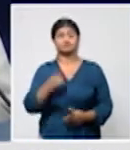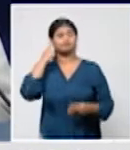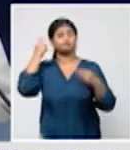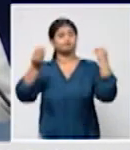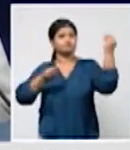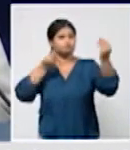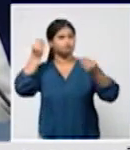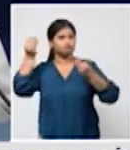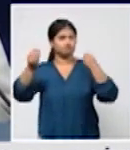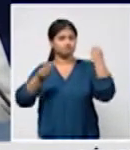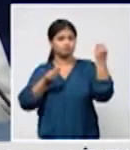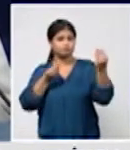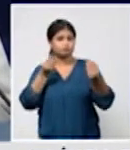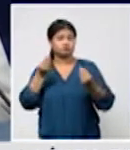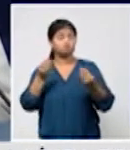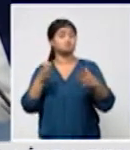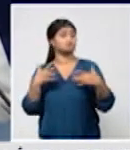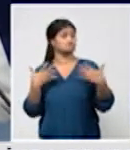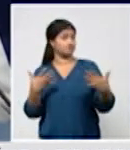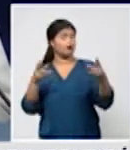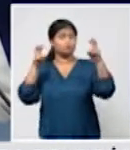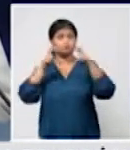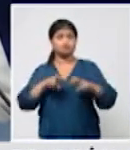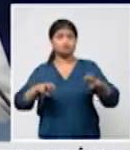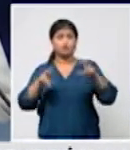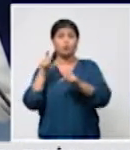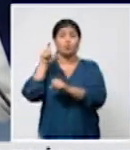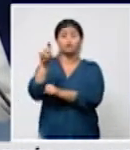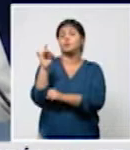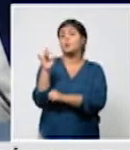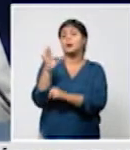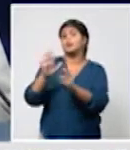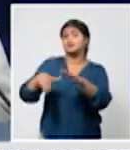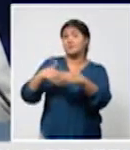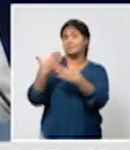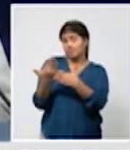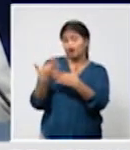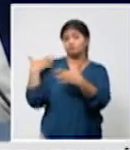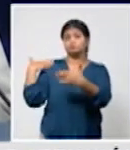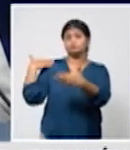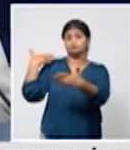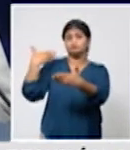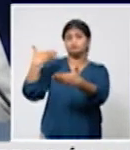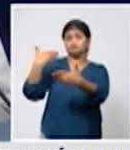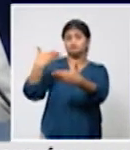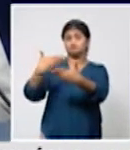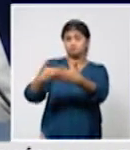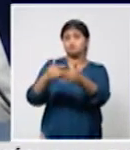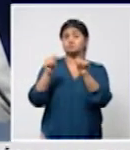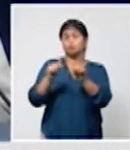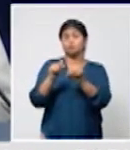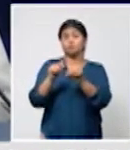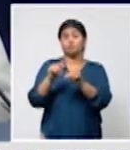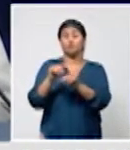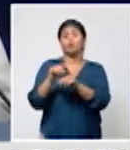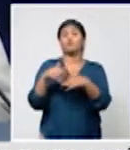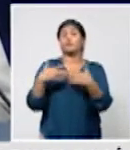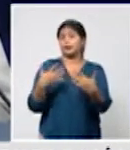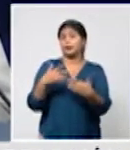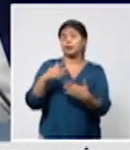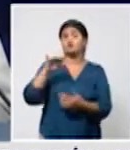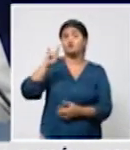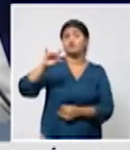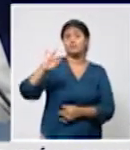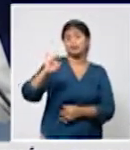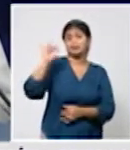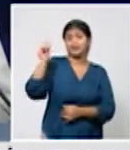yesterday, 14 are from Havana, 13 are from Artemisa, 3 from Santiago de Cuba, 2